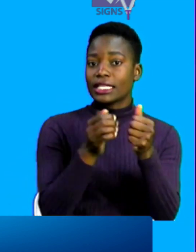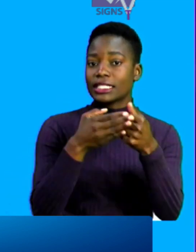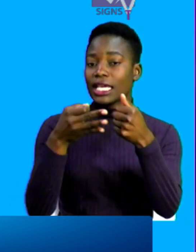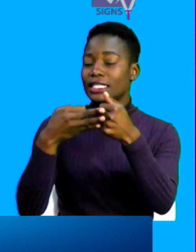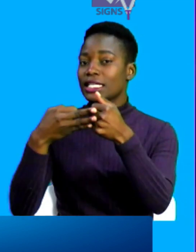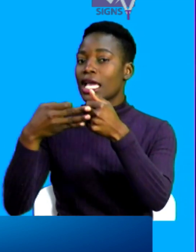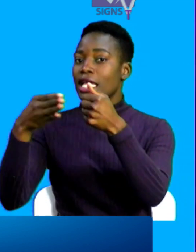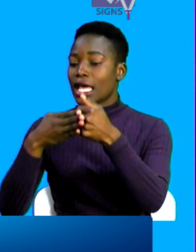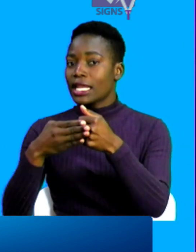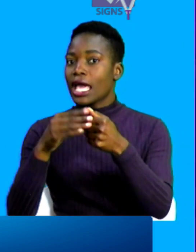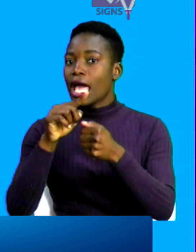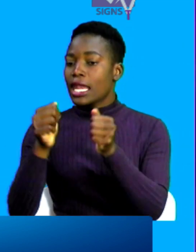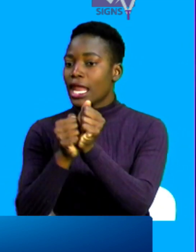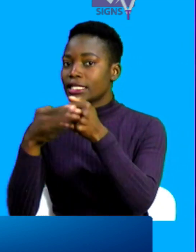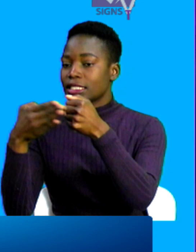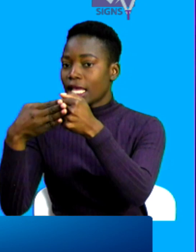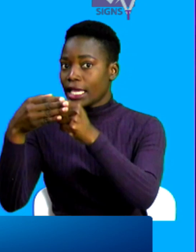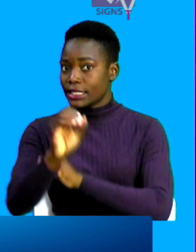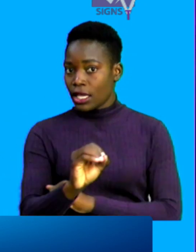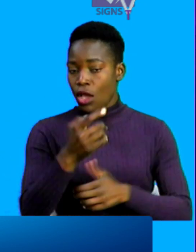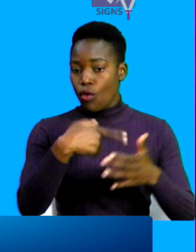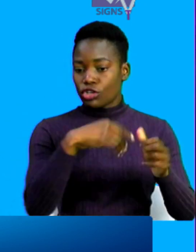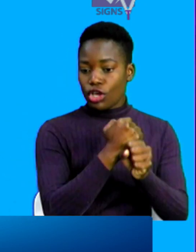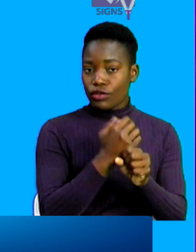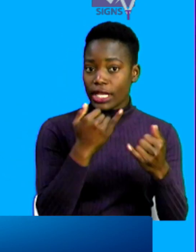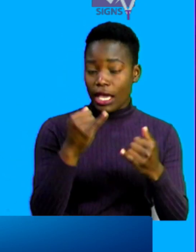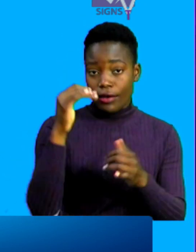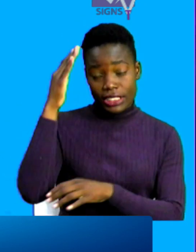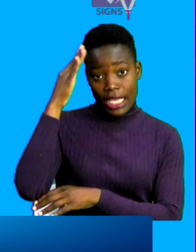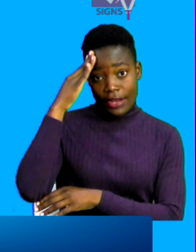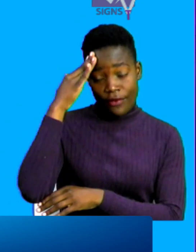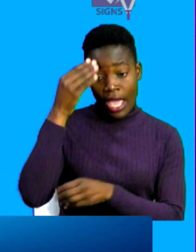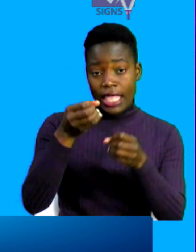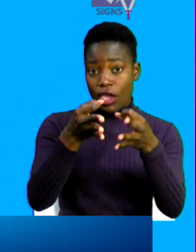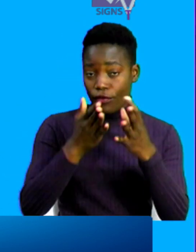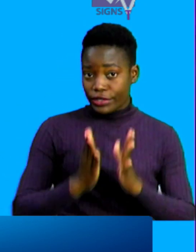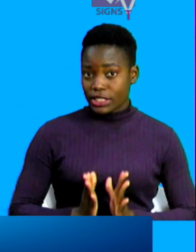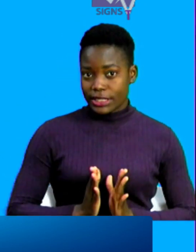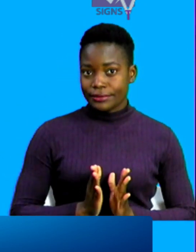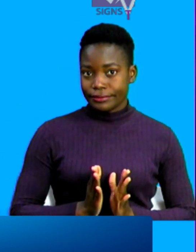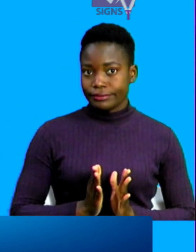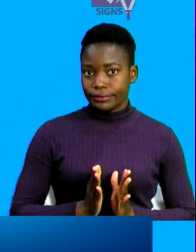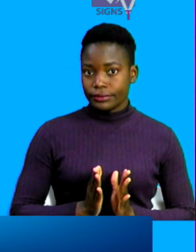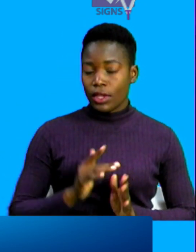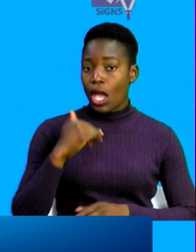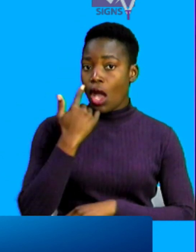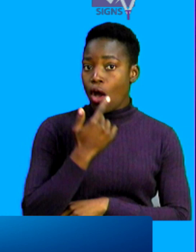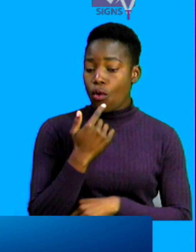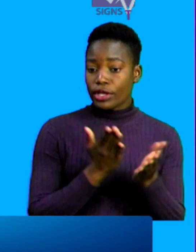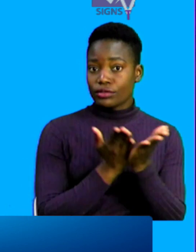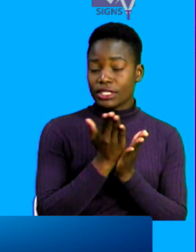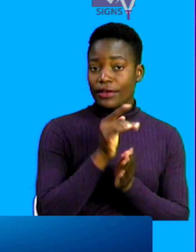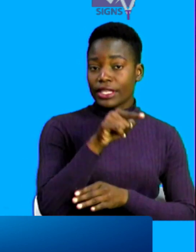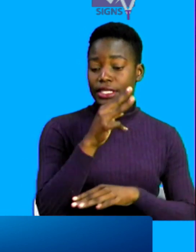we are doing at the moment is identifying the officers who will go to serve in this